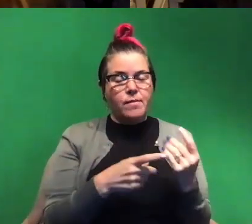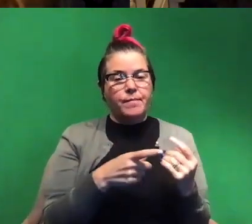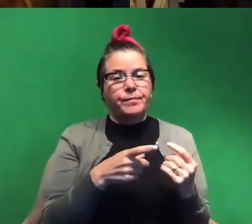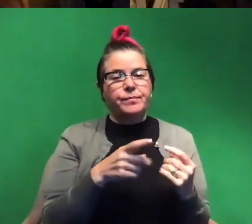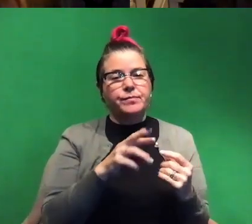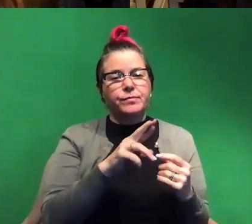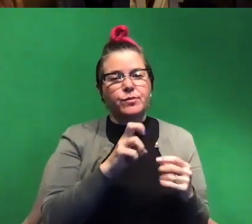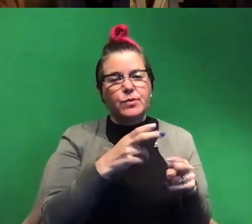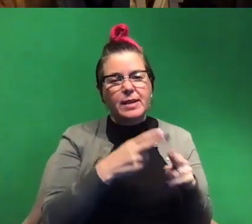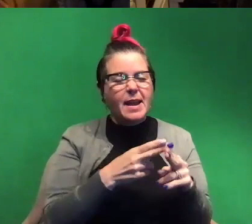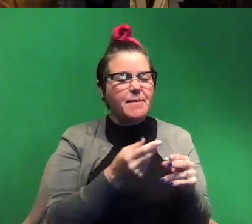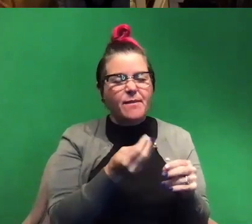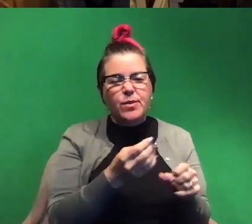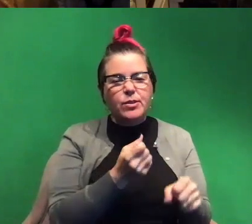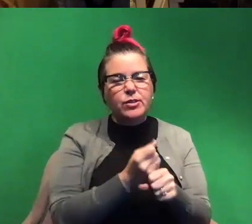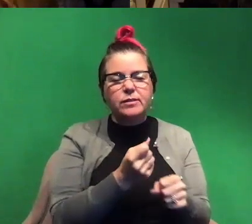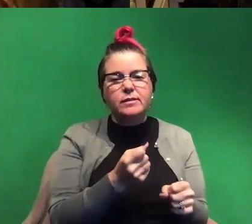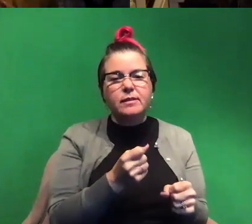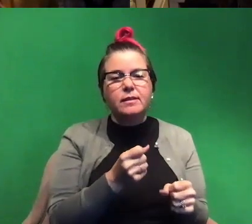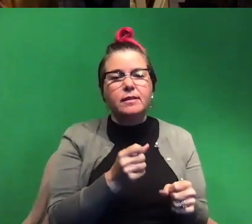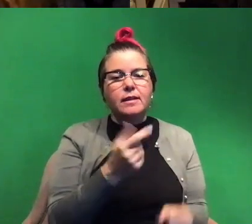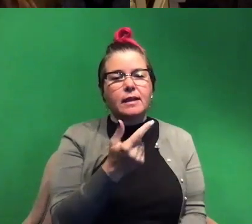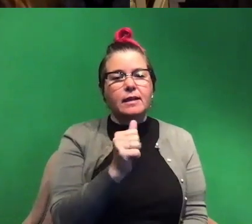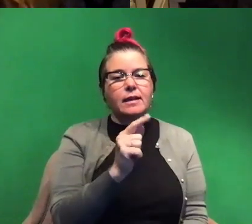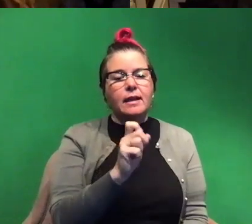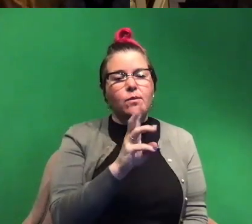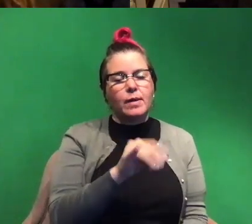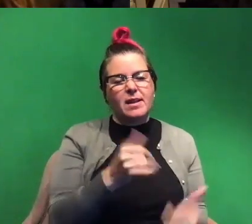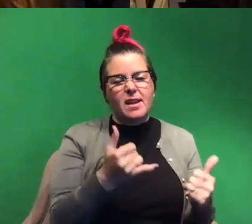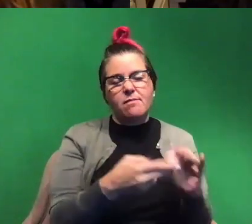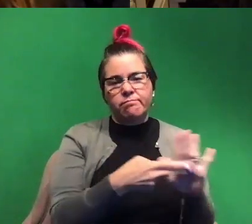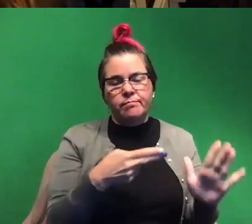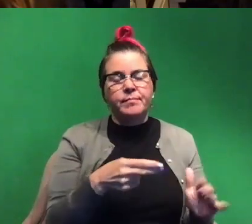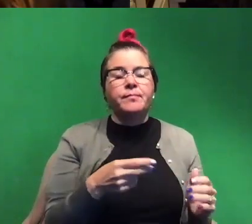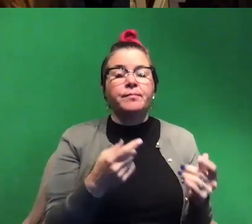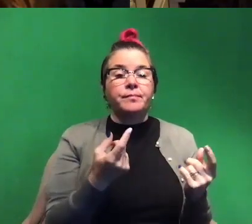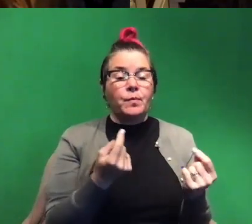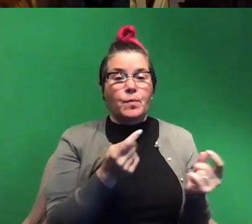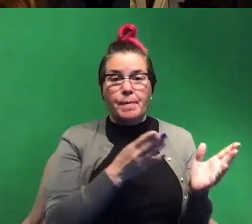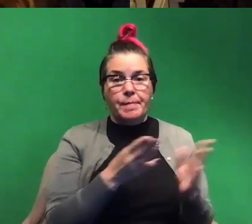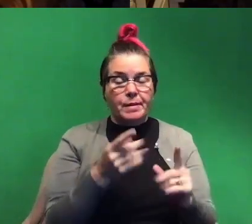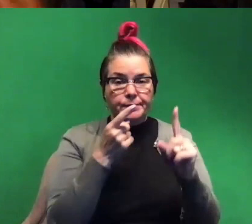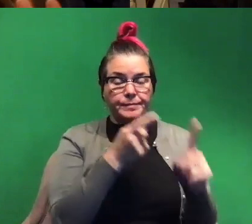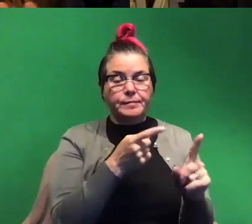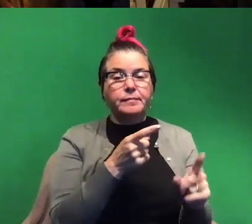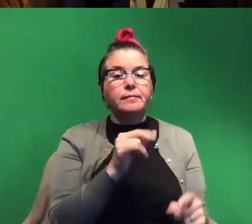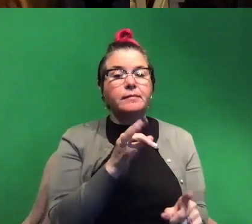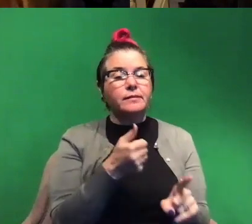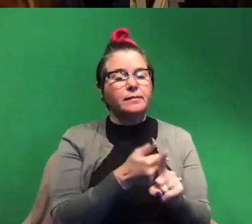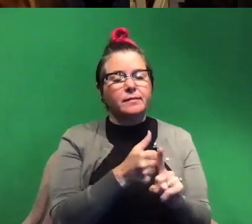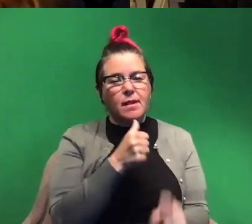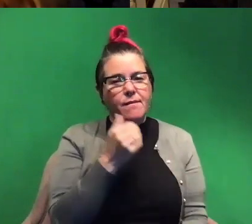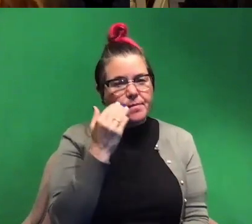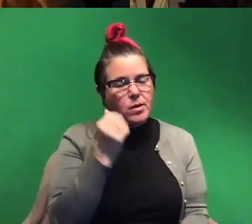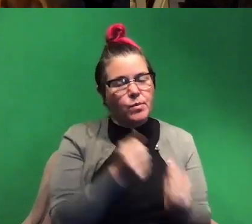it every few years, but it's called Gateway. And what they want to do is, if you're not familiar with